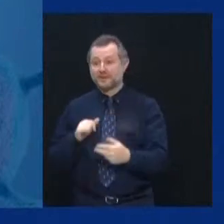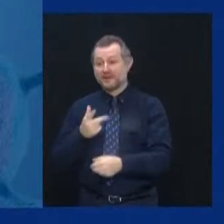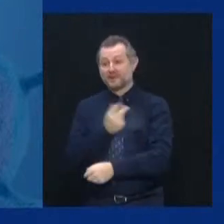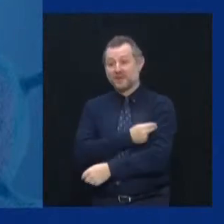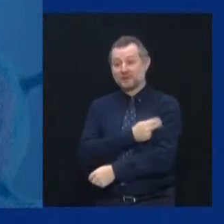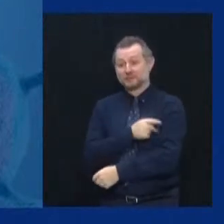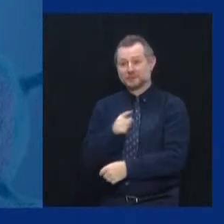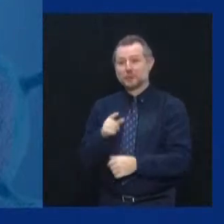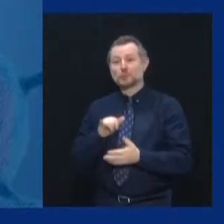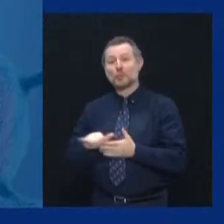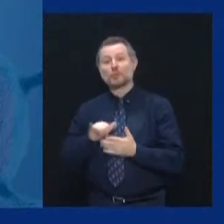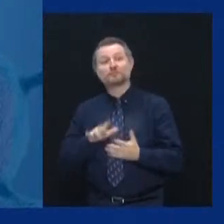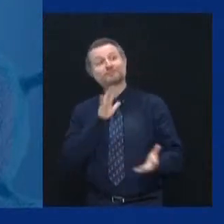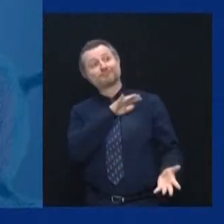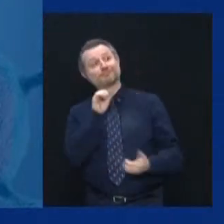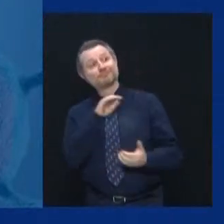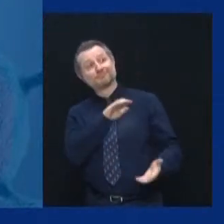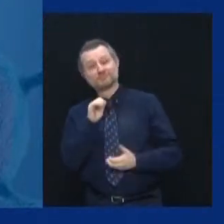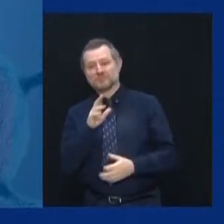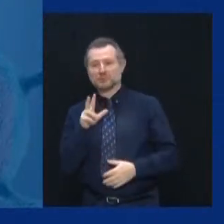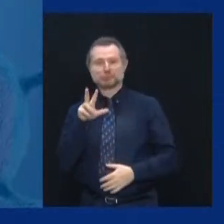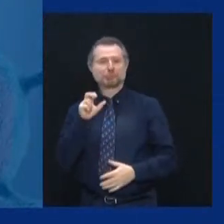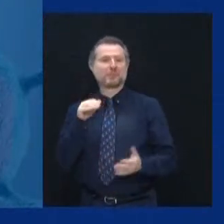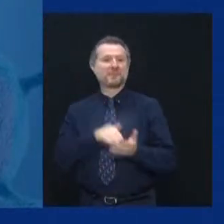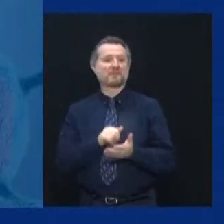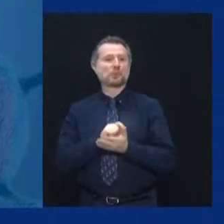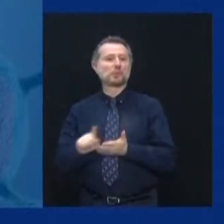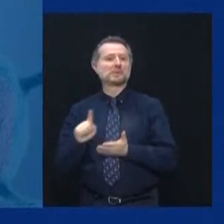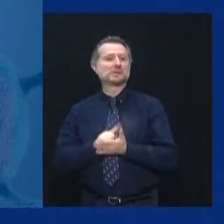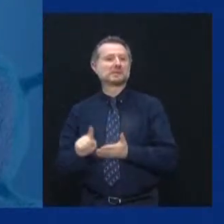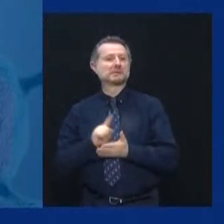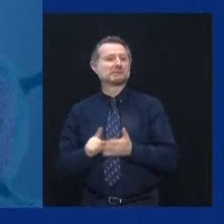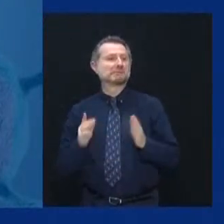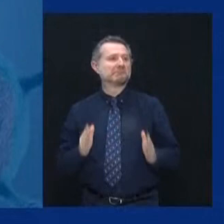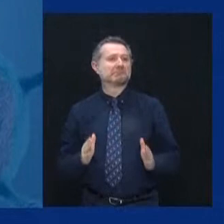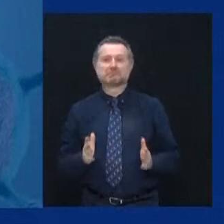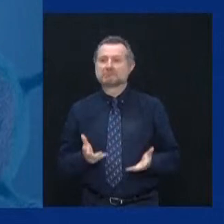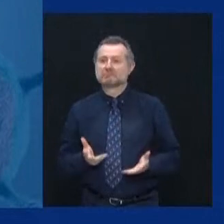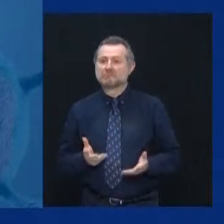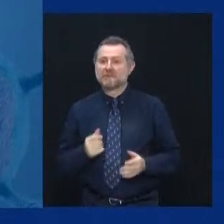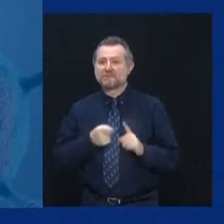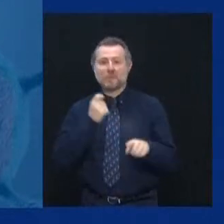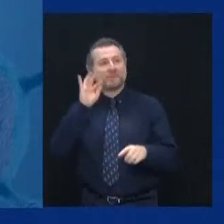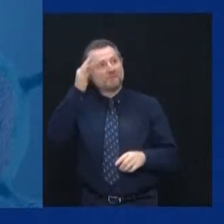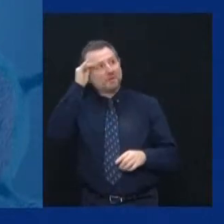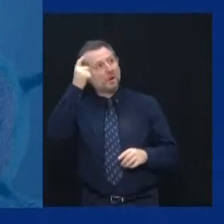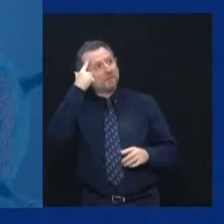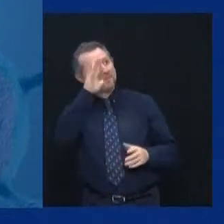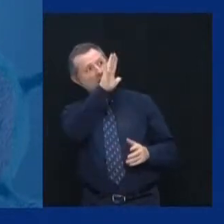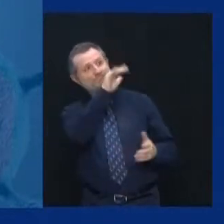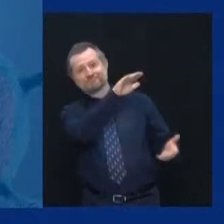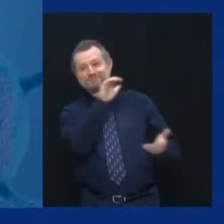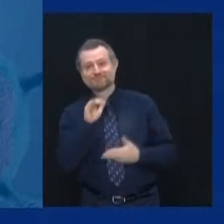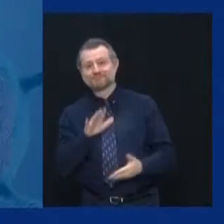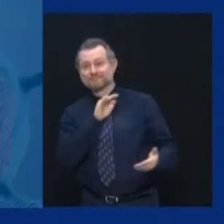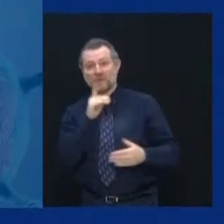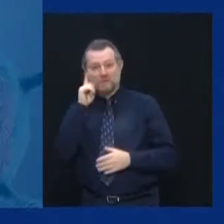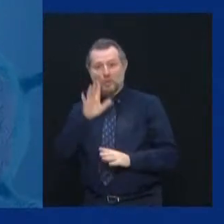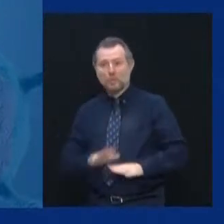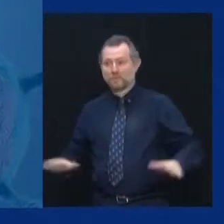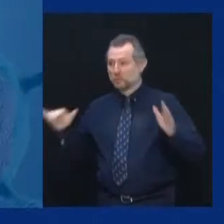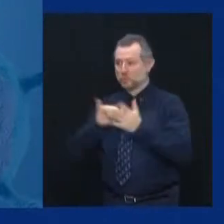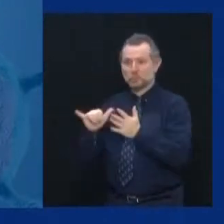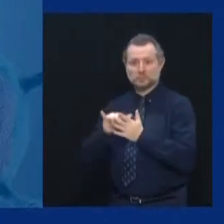receives 300,000 doses per week, okay, from the federal government. That's the entire dosage amount that we